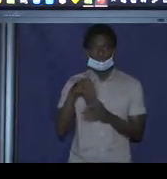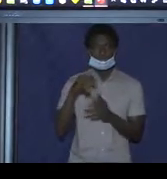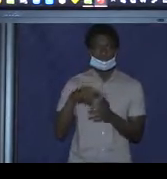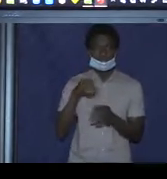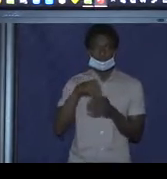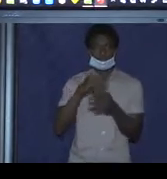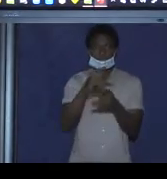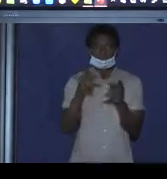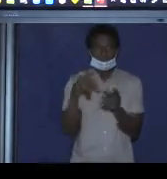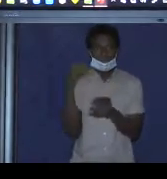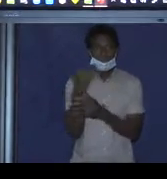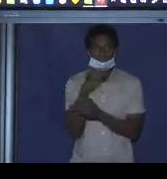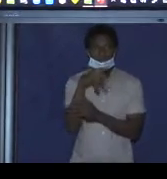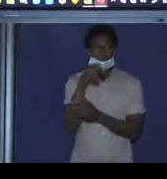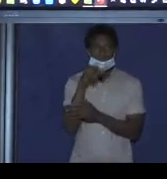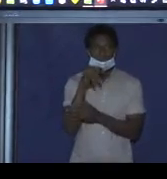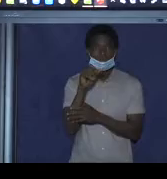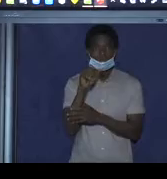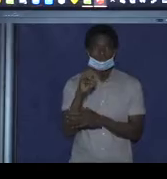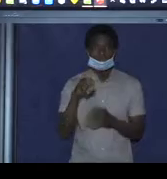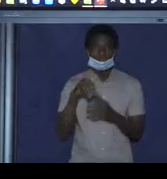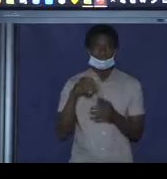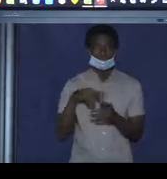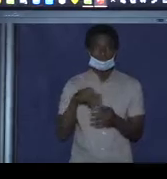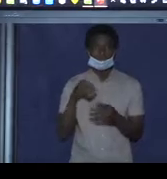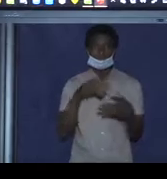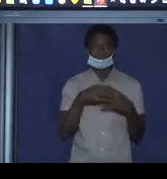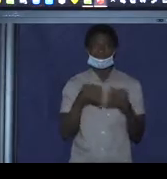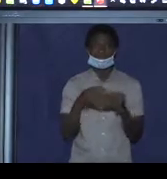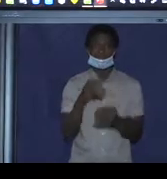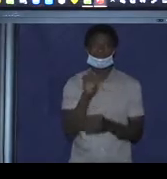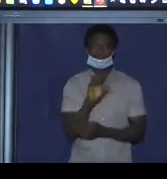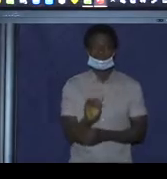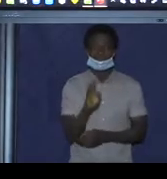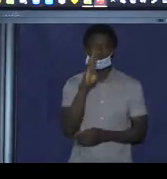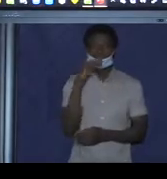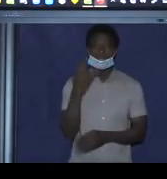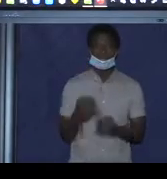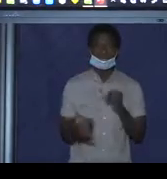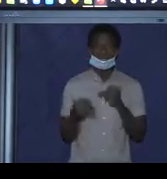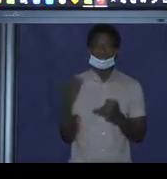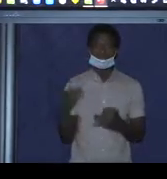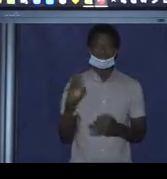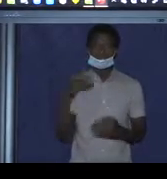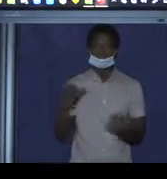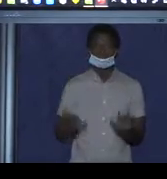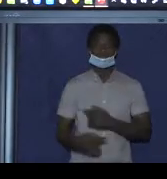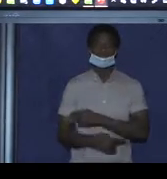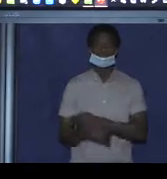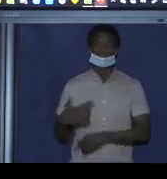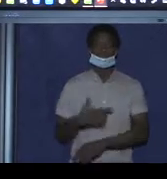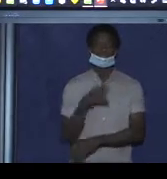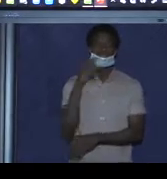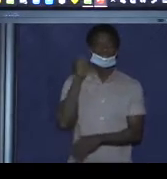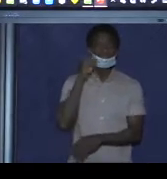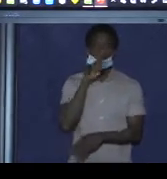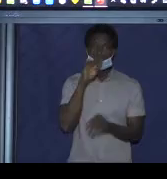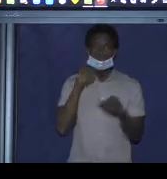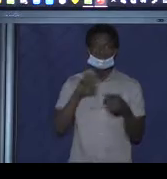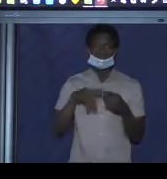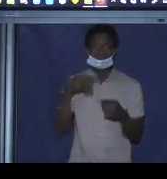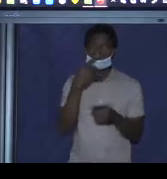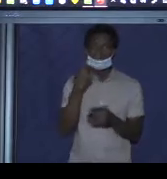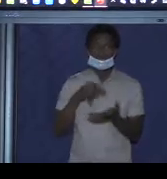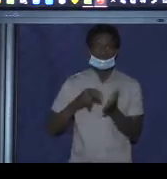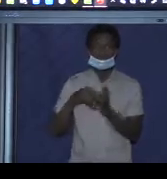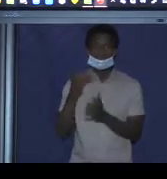or in place of phrases and sentences. So, by the end of today's lesson, you should be able to